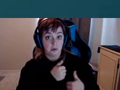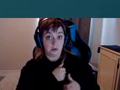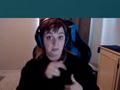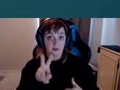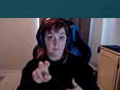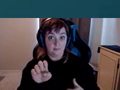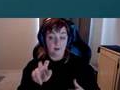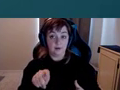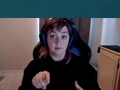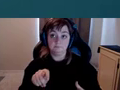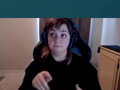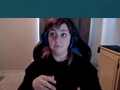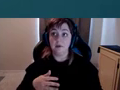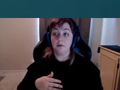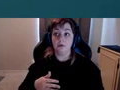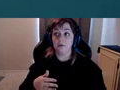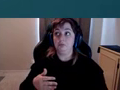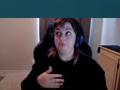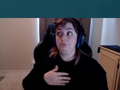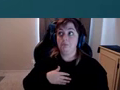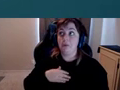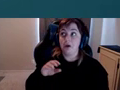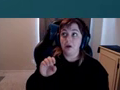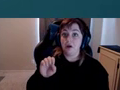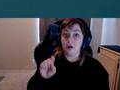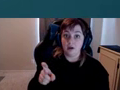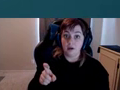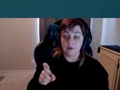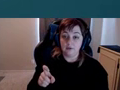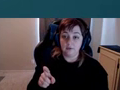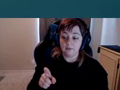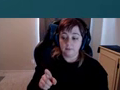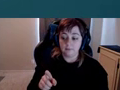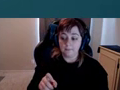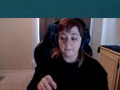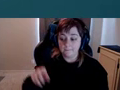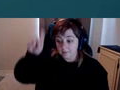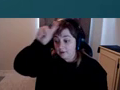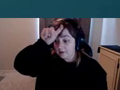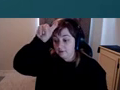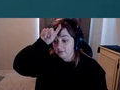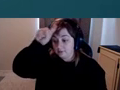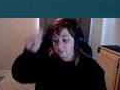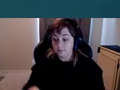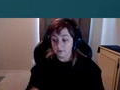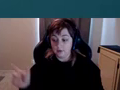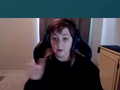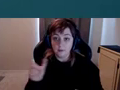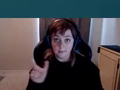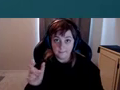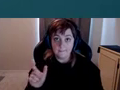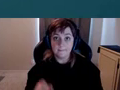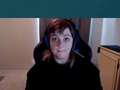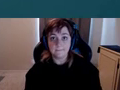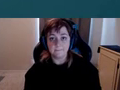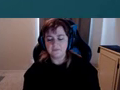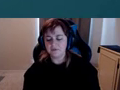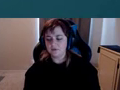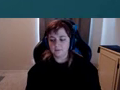Muslim. Having both perspectives is so interesting to me. Wow. Wow. That is a...